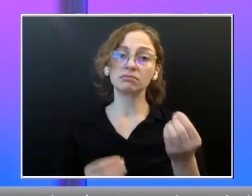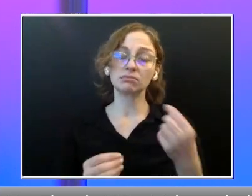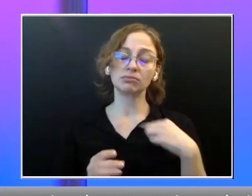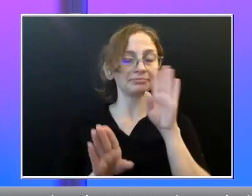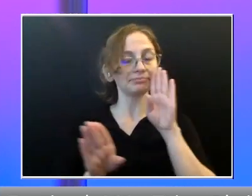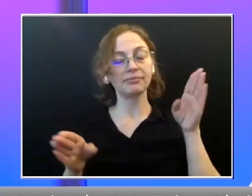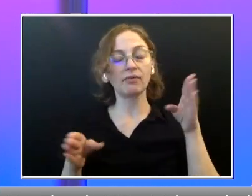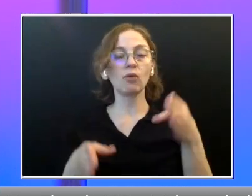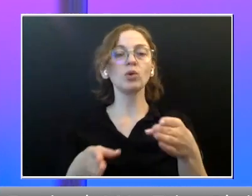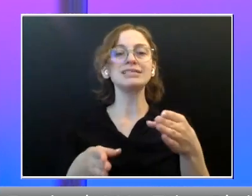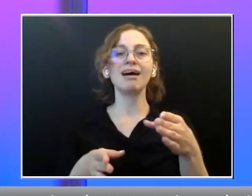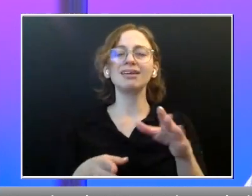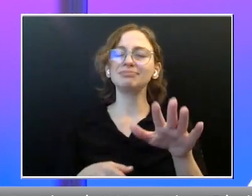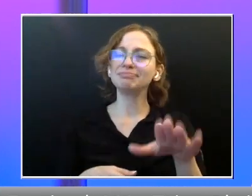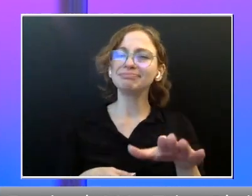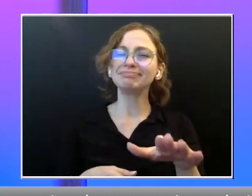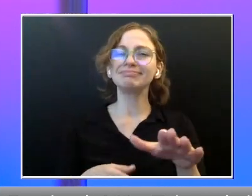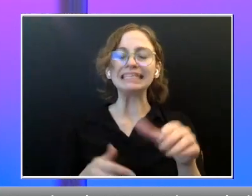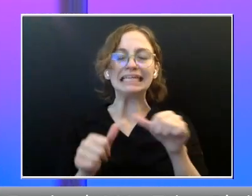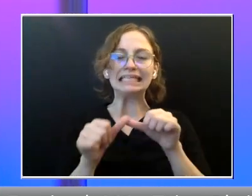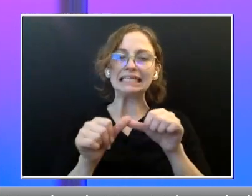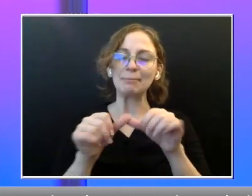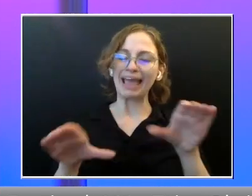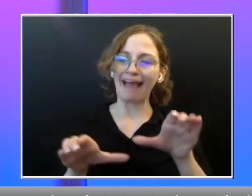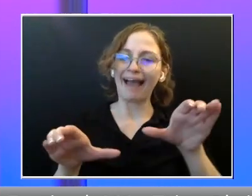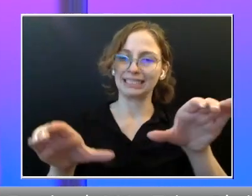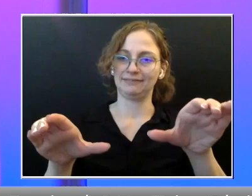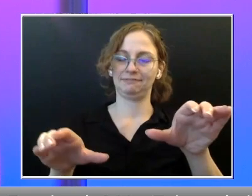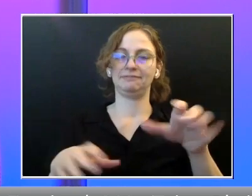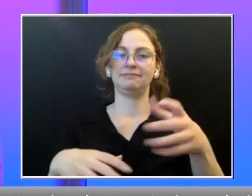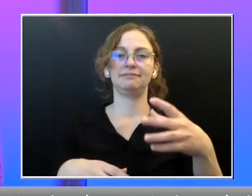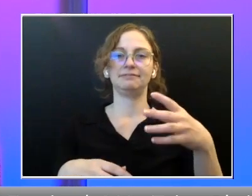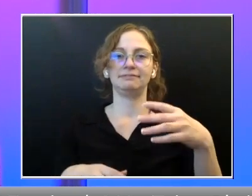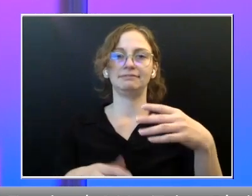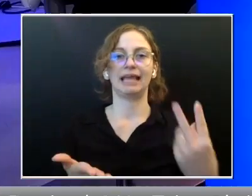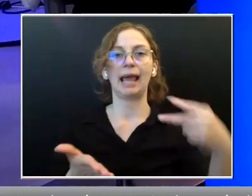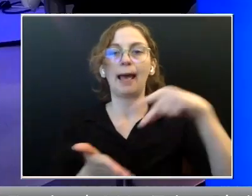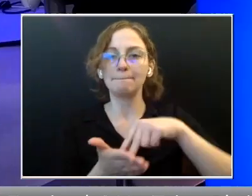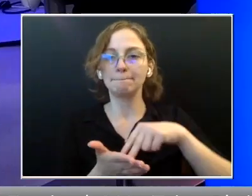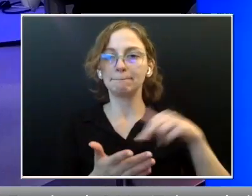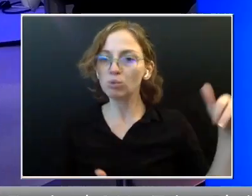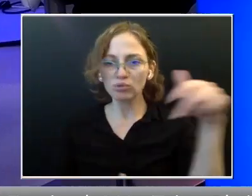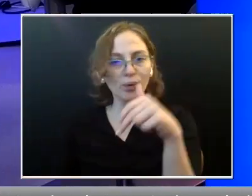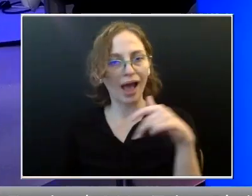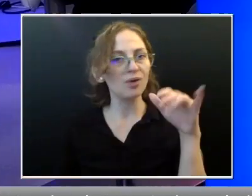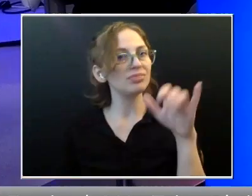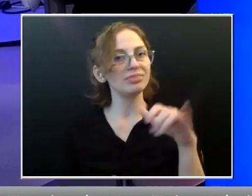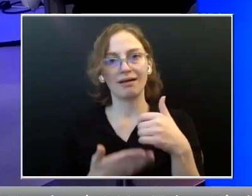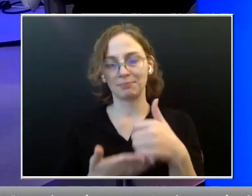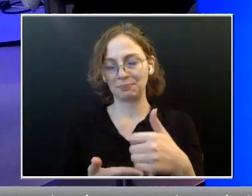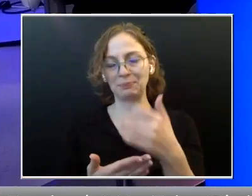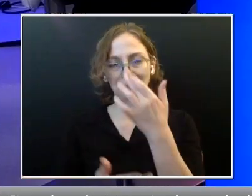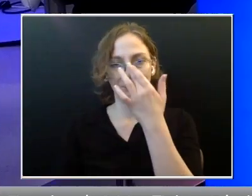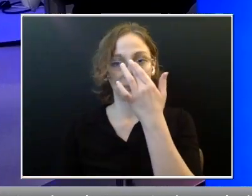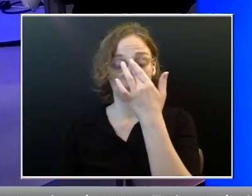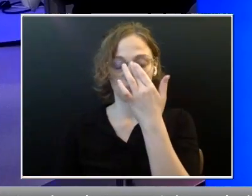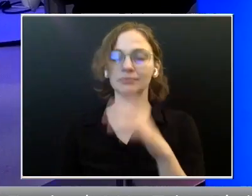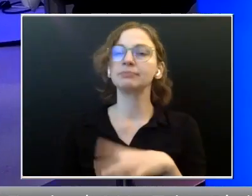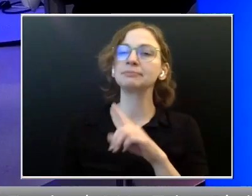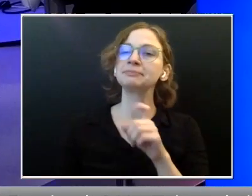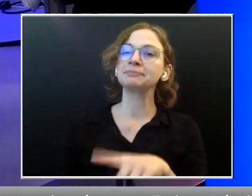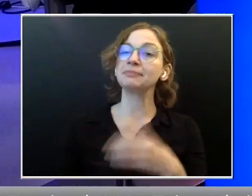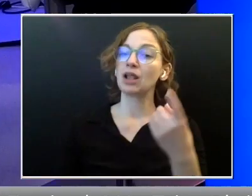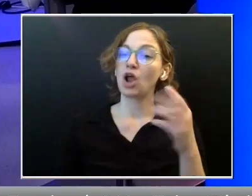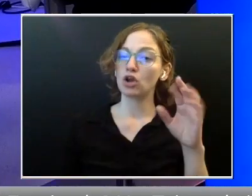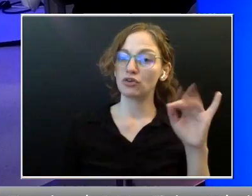just try and be active, try and get up, try and move around. We know that that even has benefit. I want to ask Dr. Fabian about